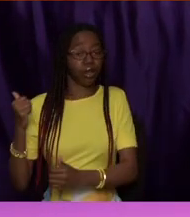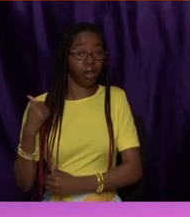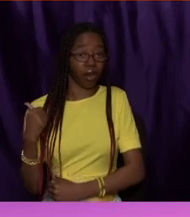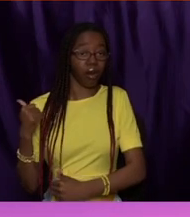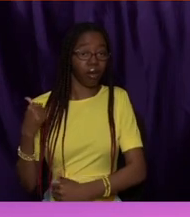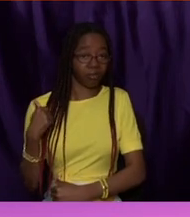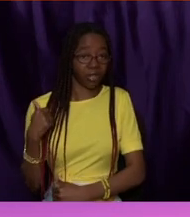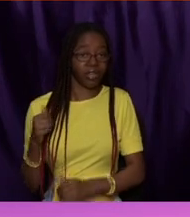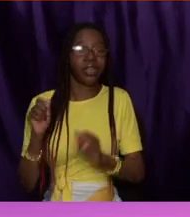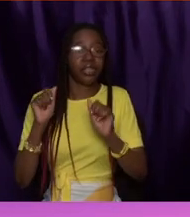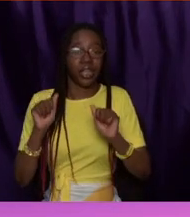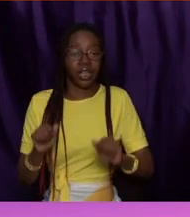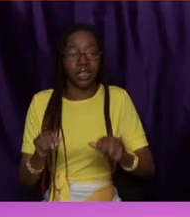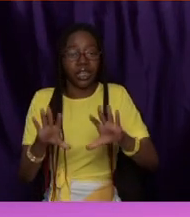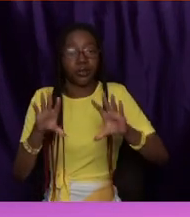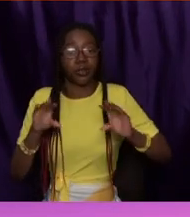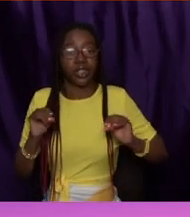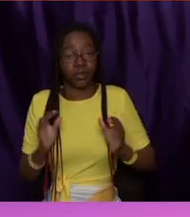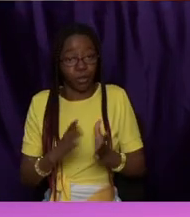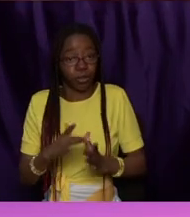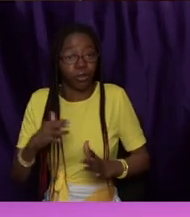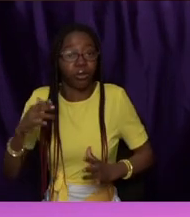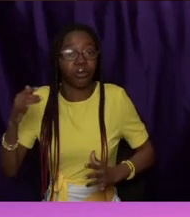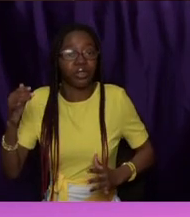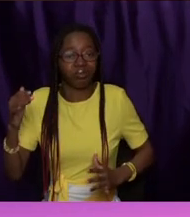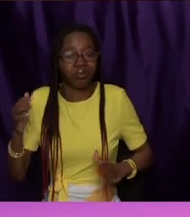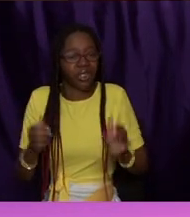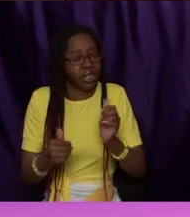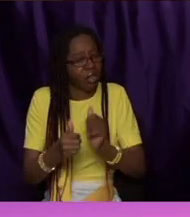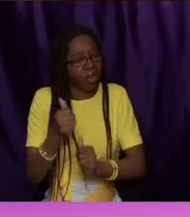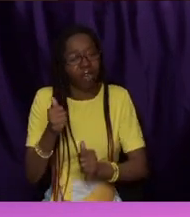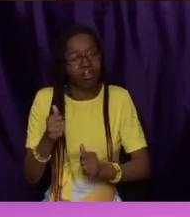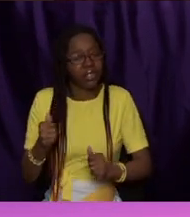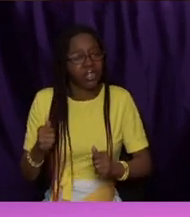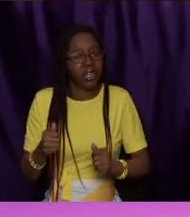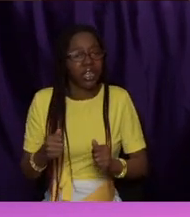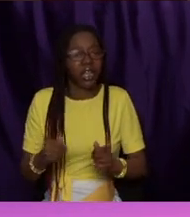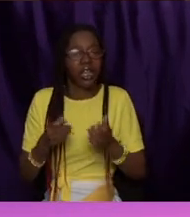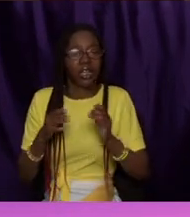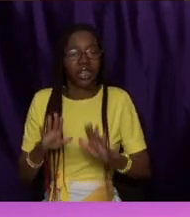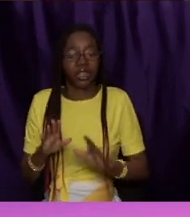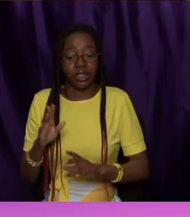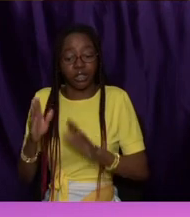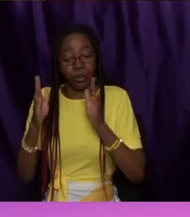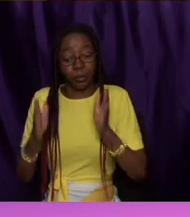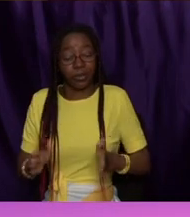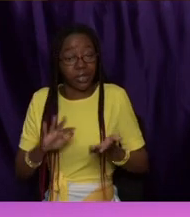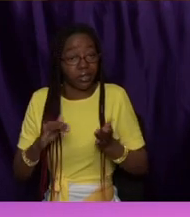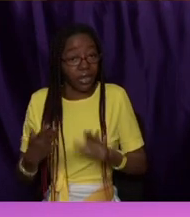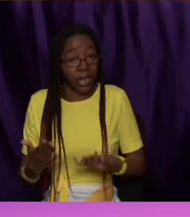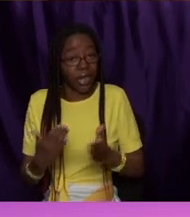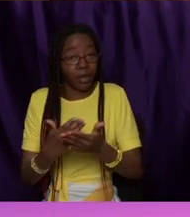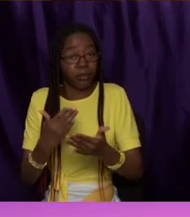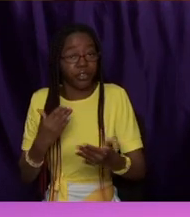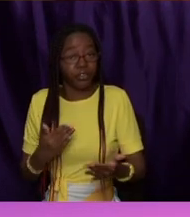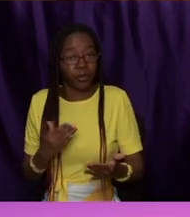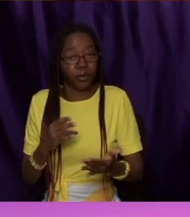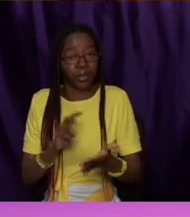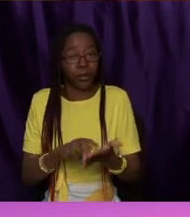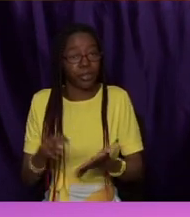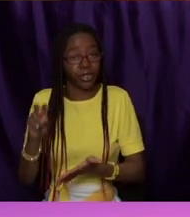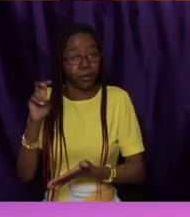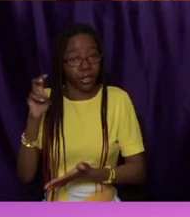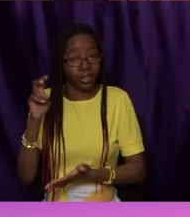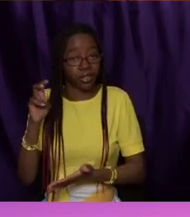that he can get the glory out of. He often lets the seed die before it comes to life